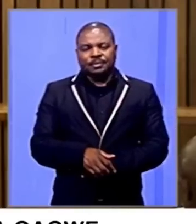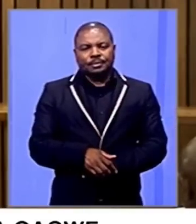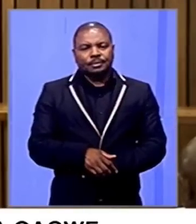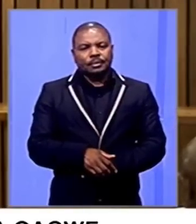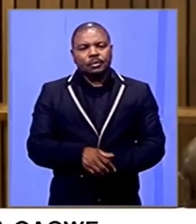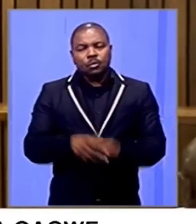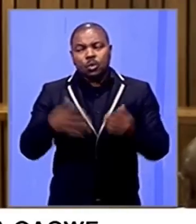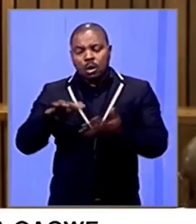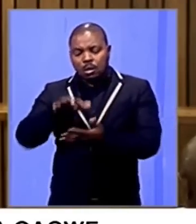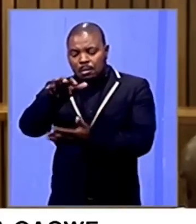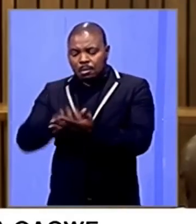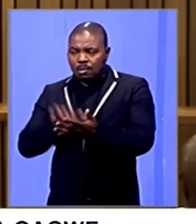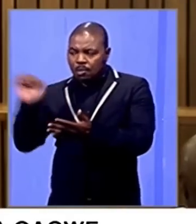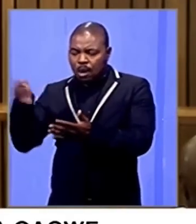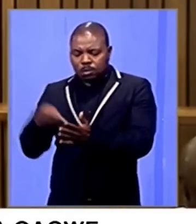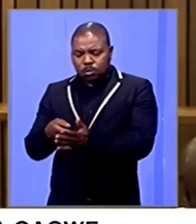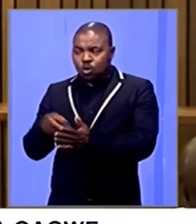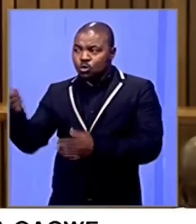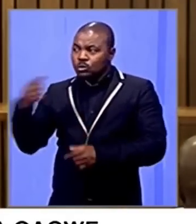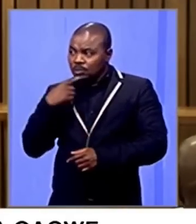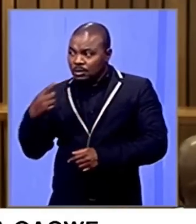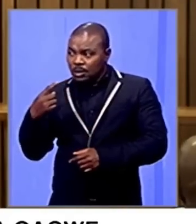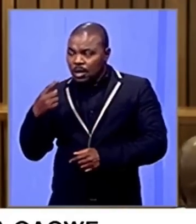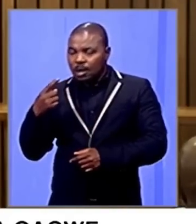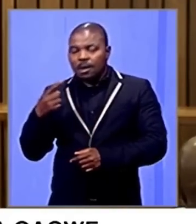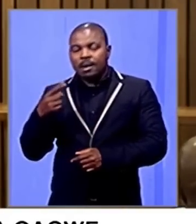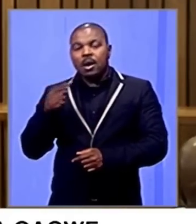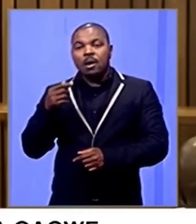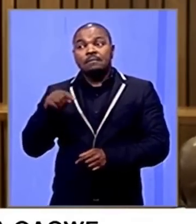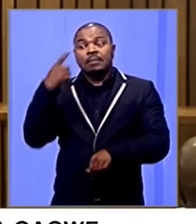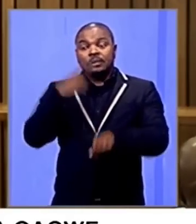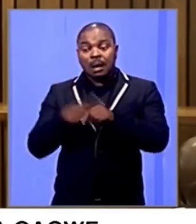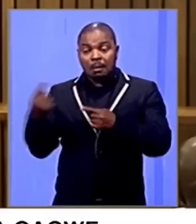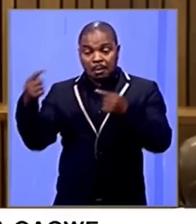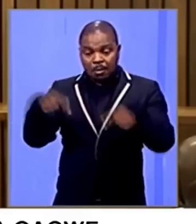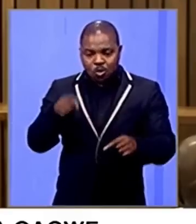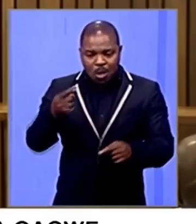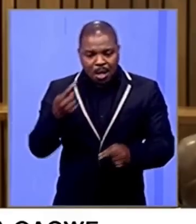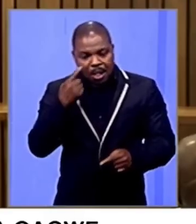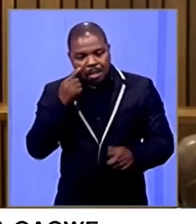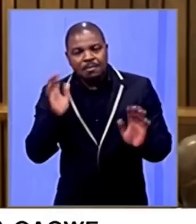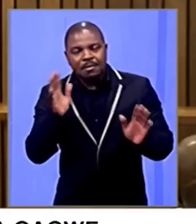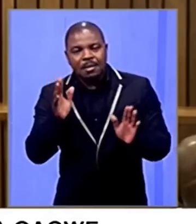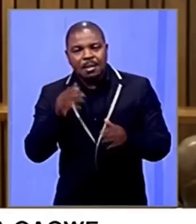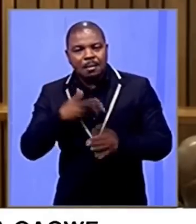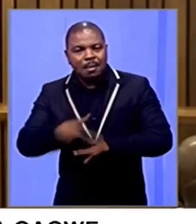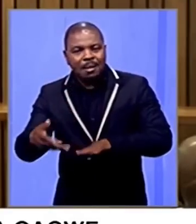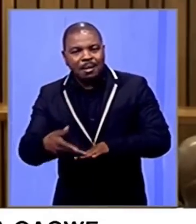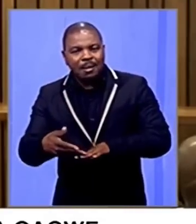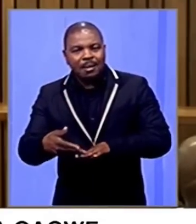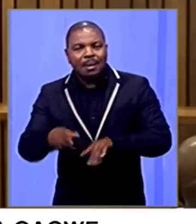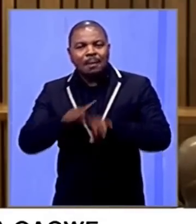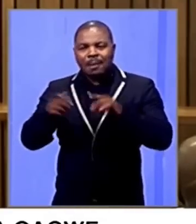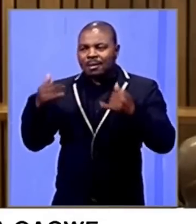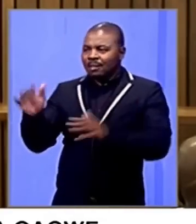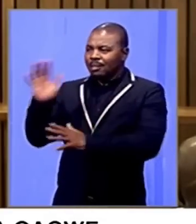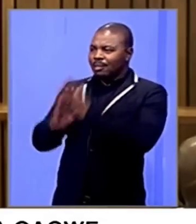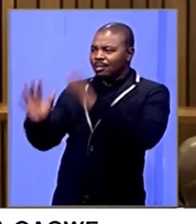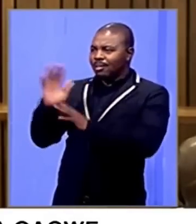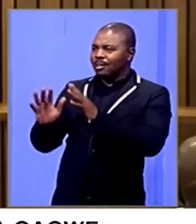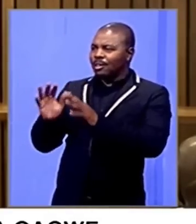and written there is that you notice blood at the first instance. In contrast to your testimony that you